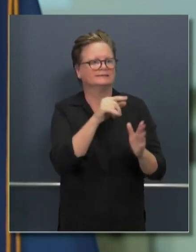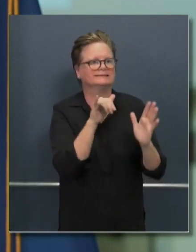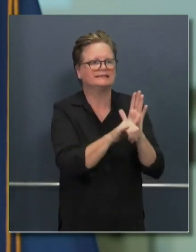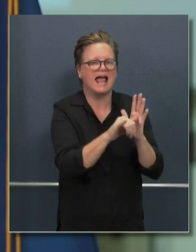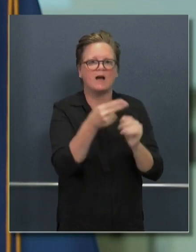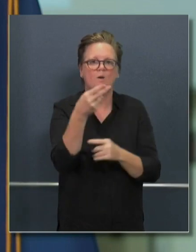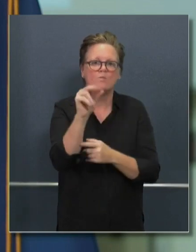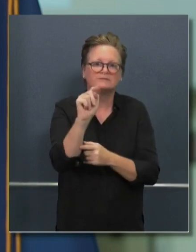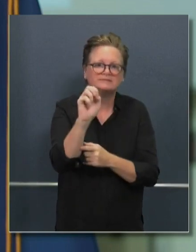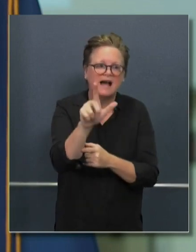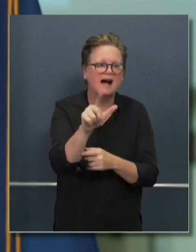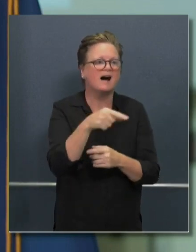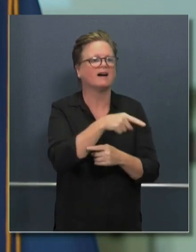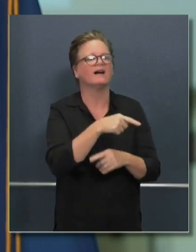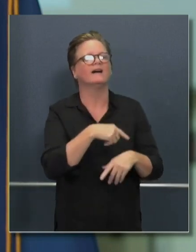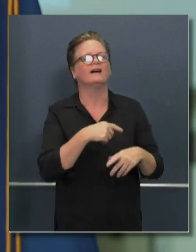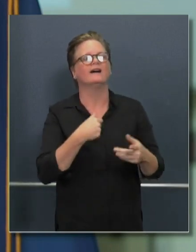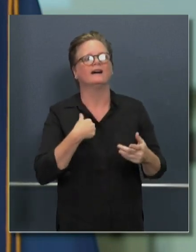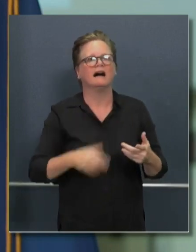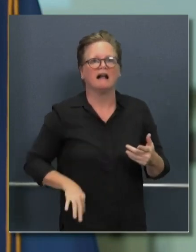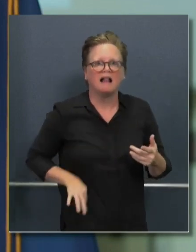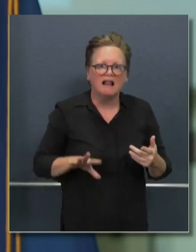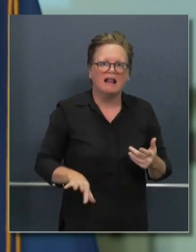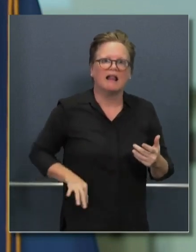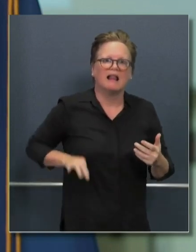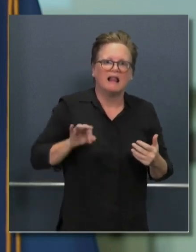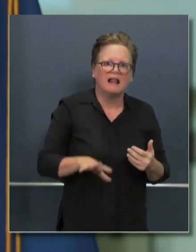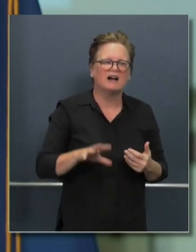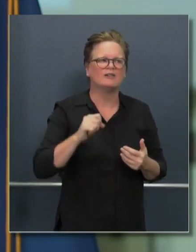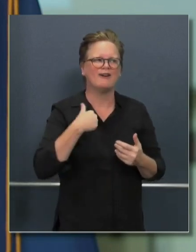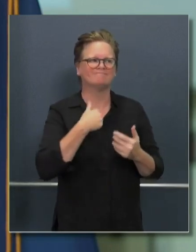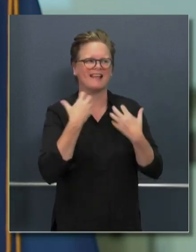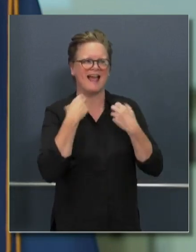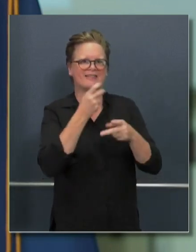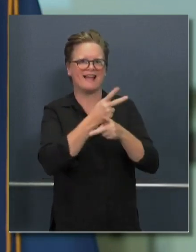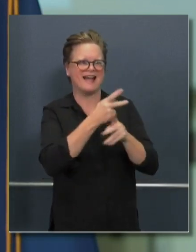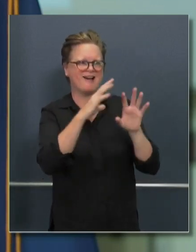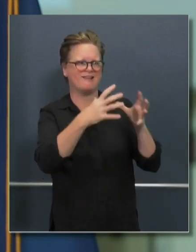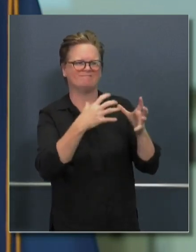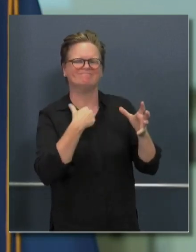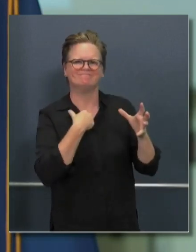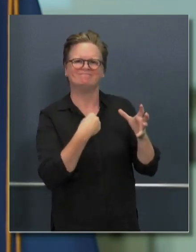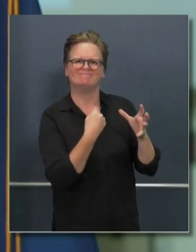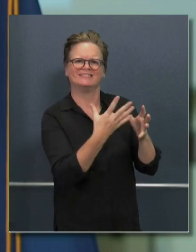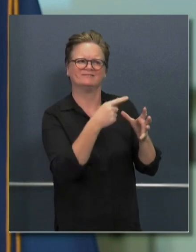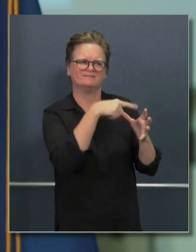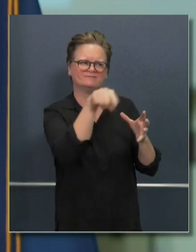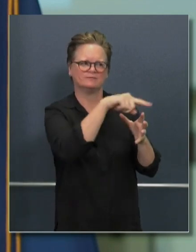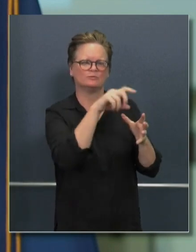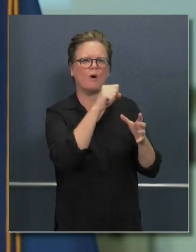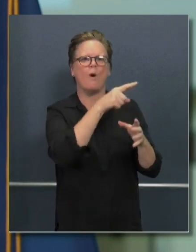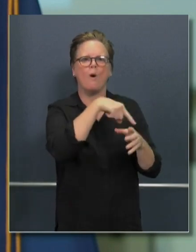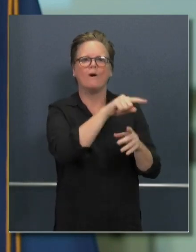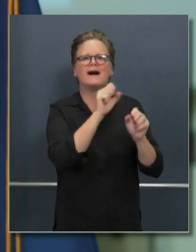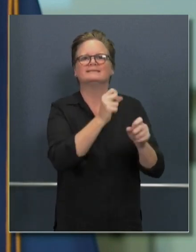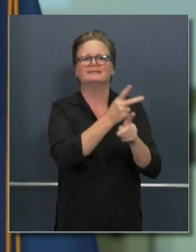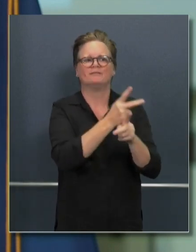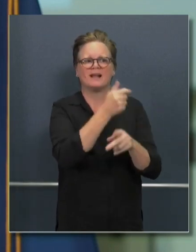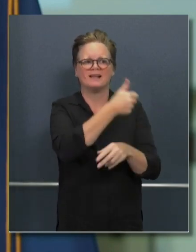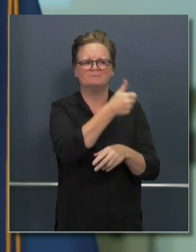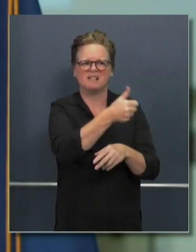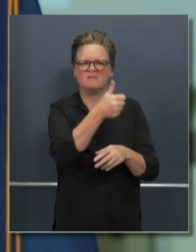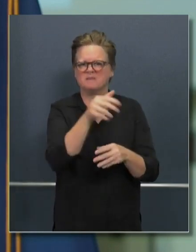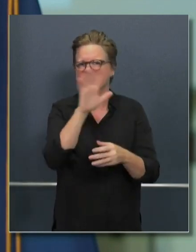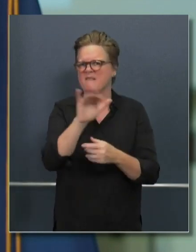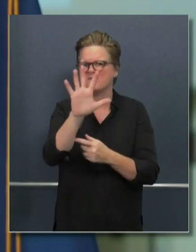coming out of pocket for that, et cetera. And so we have put out now 50,000 of these debit cards. All the